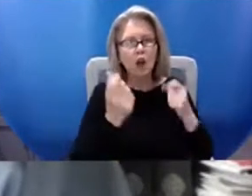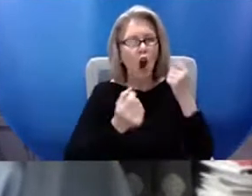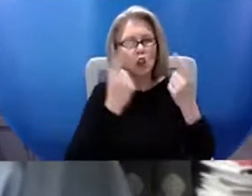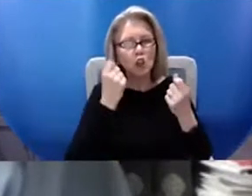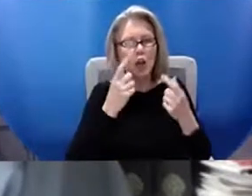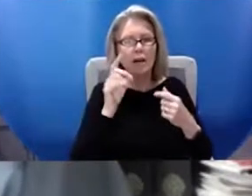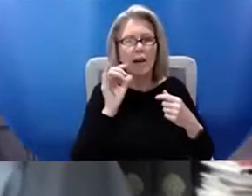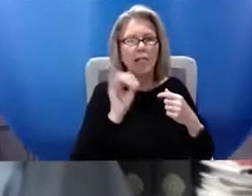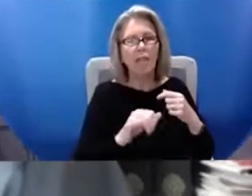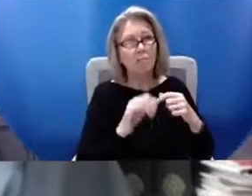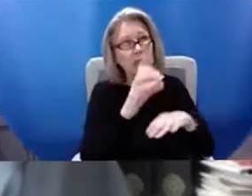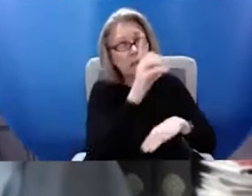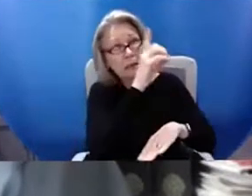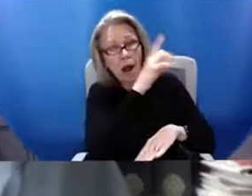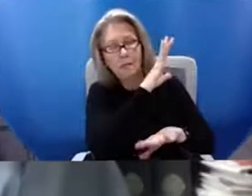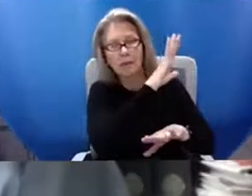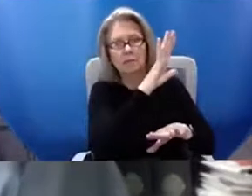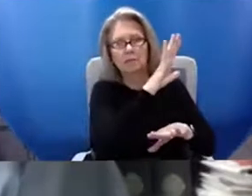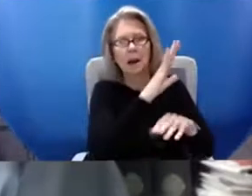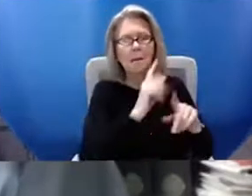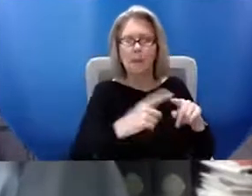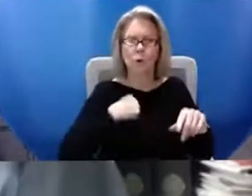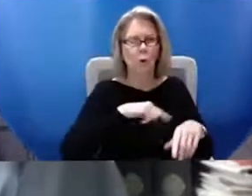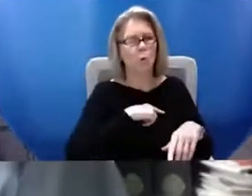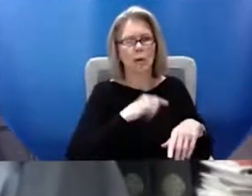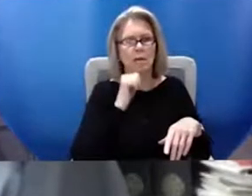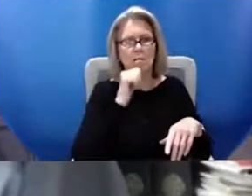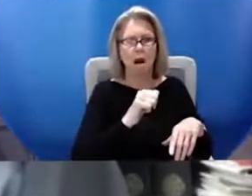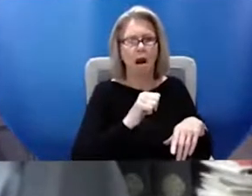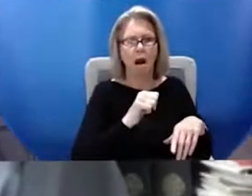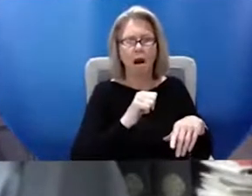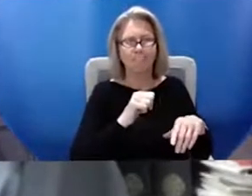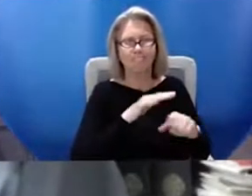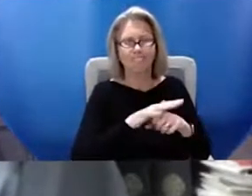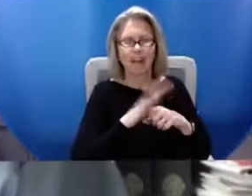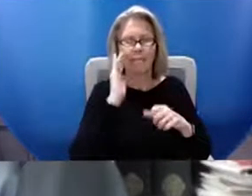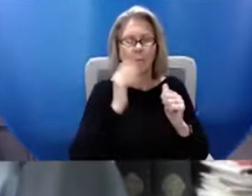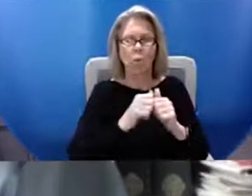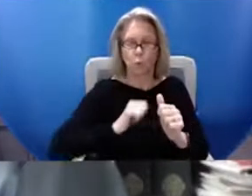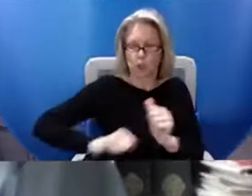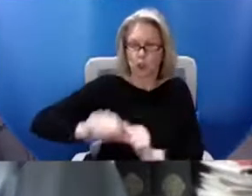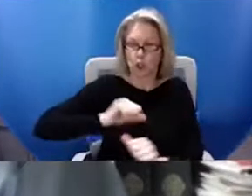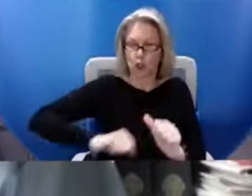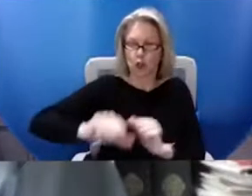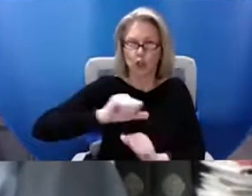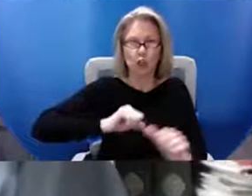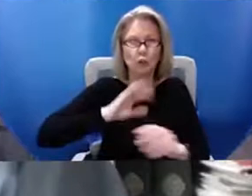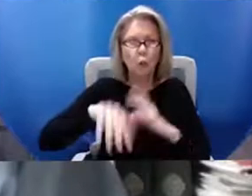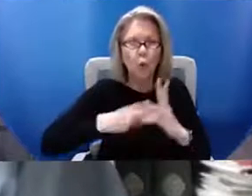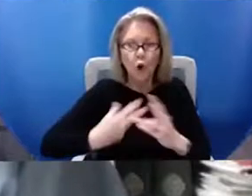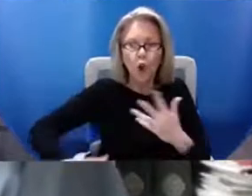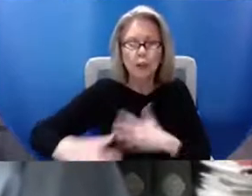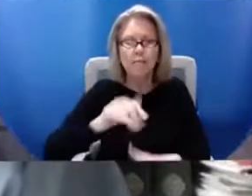We can see and understand these animations of the dominant imaginary, but we are not sufficiently familiar with each other's